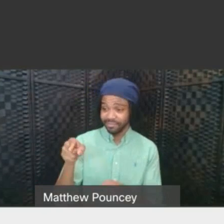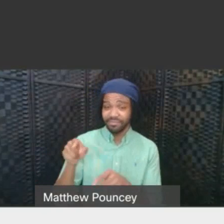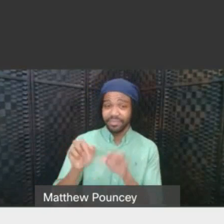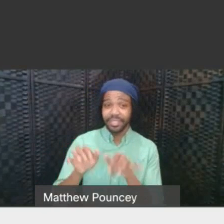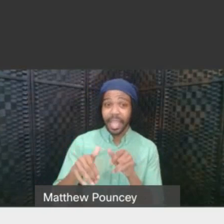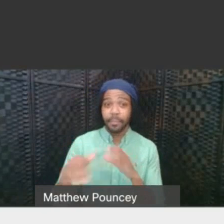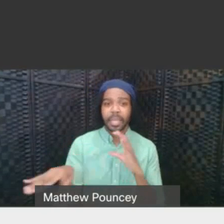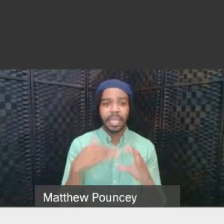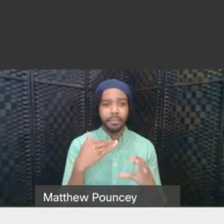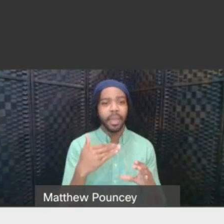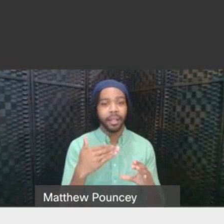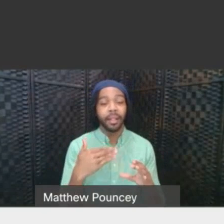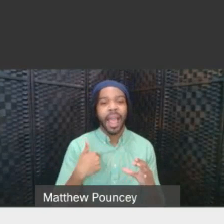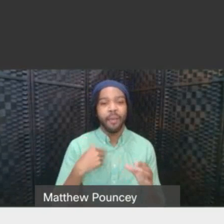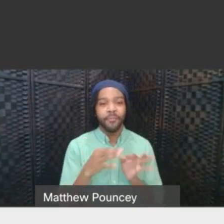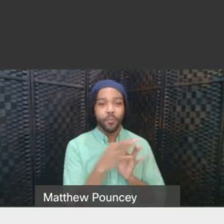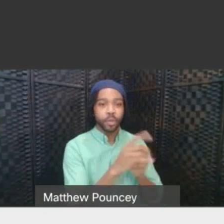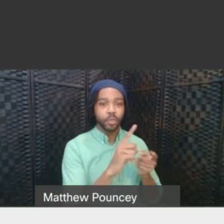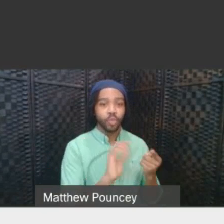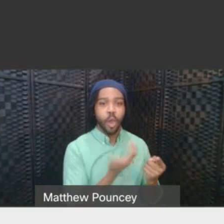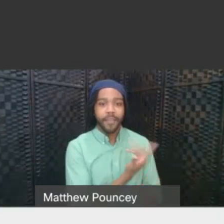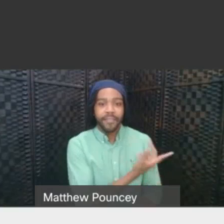our vaccination colleagues.